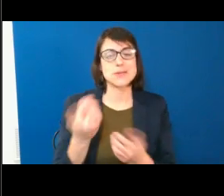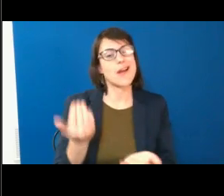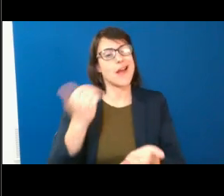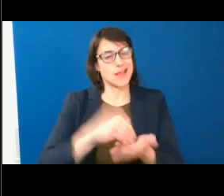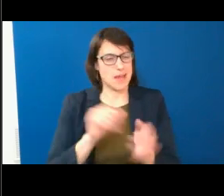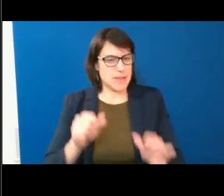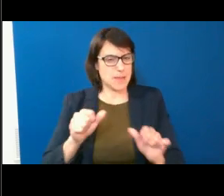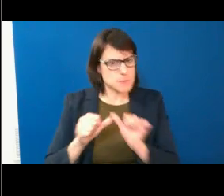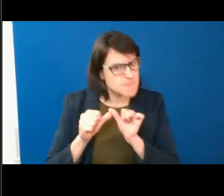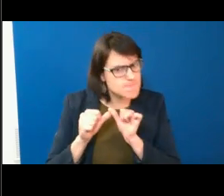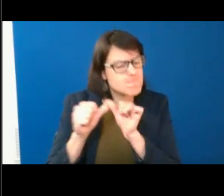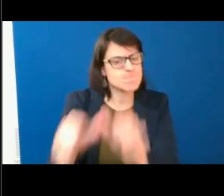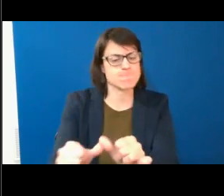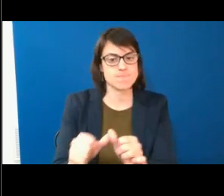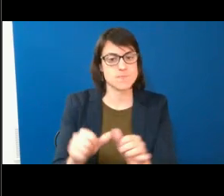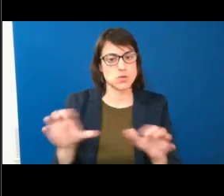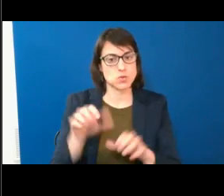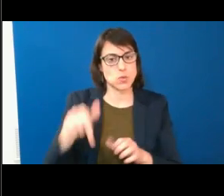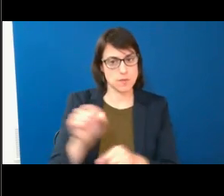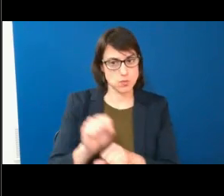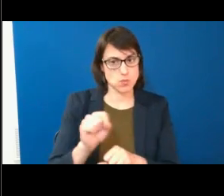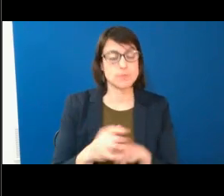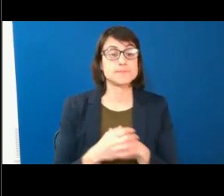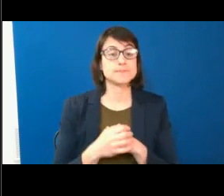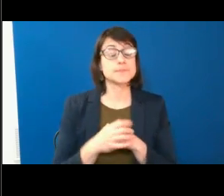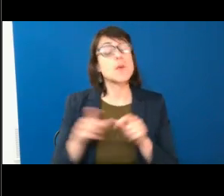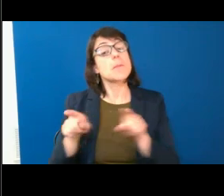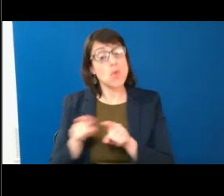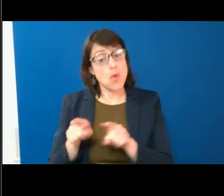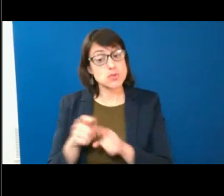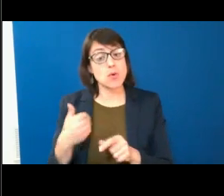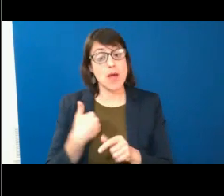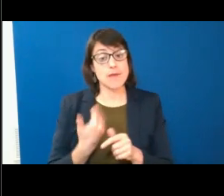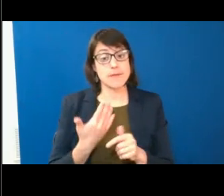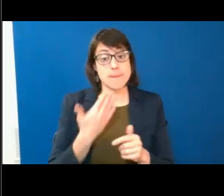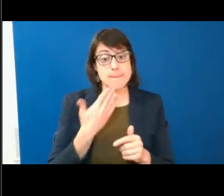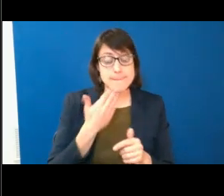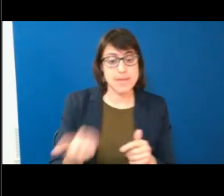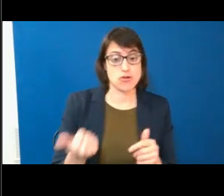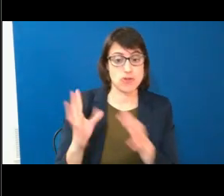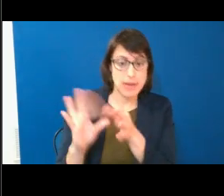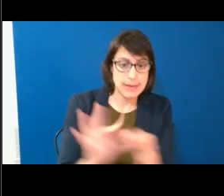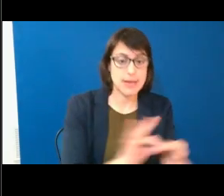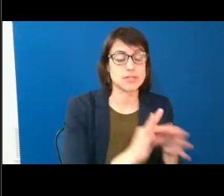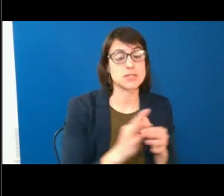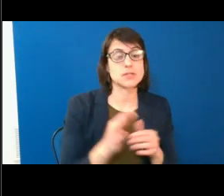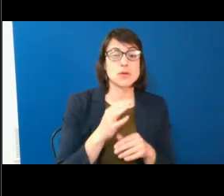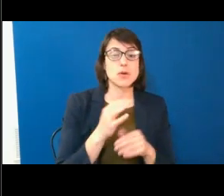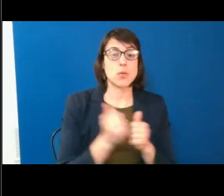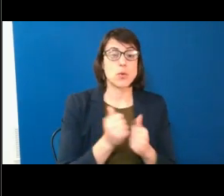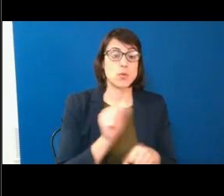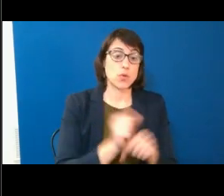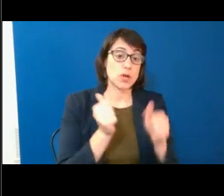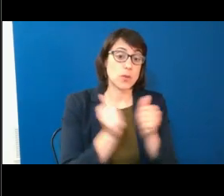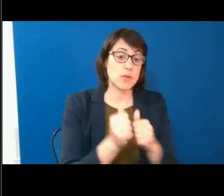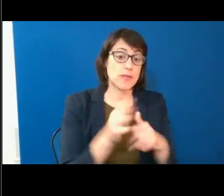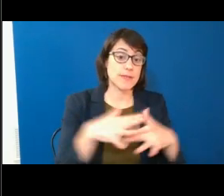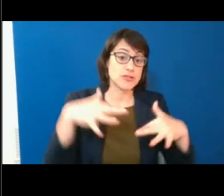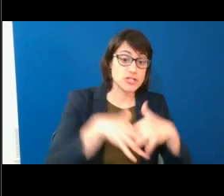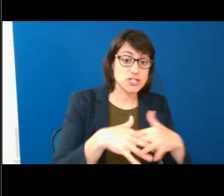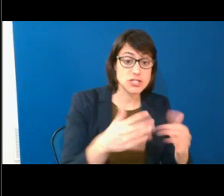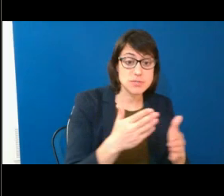work, but also to be more well connected in the form of working with our Indigenous partners, and then also